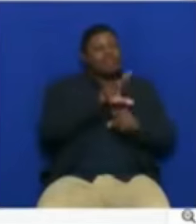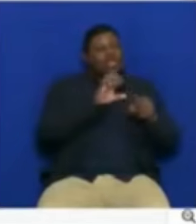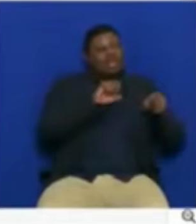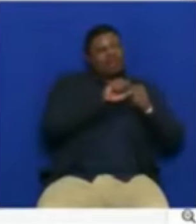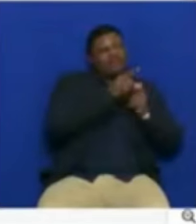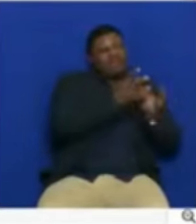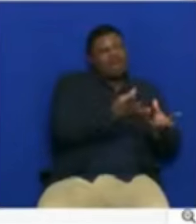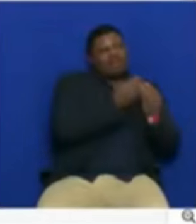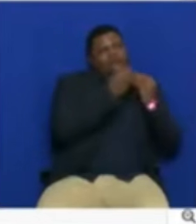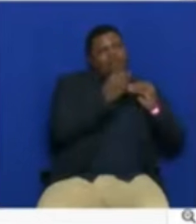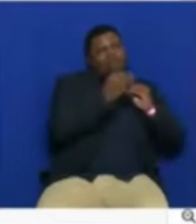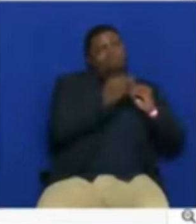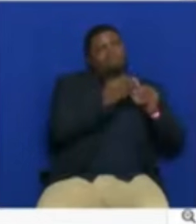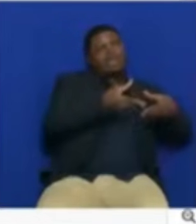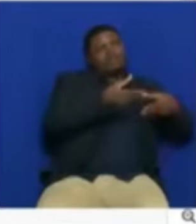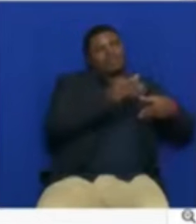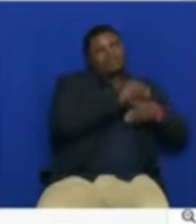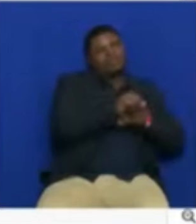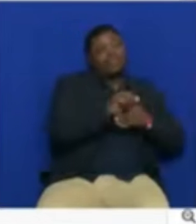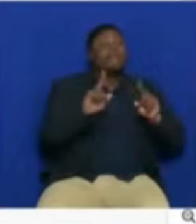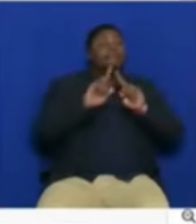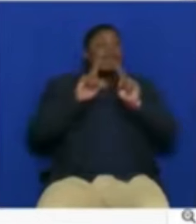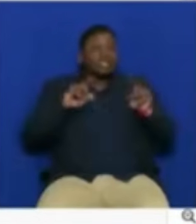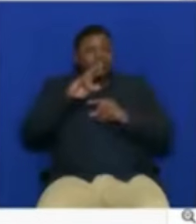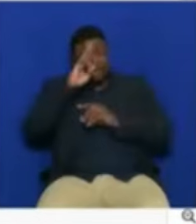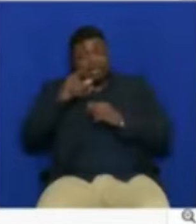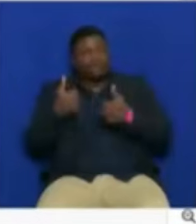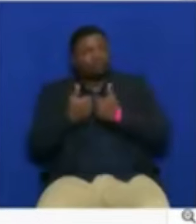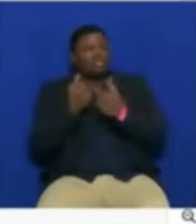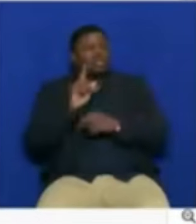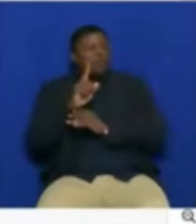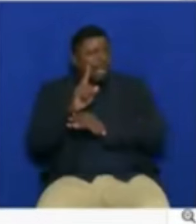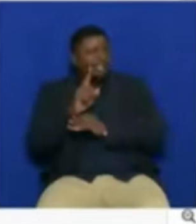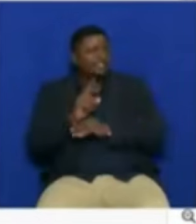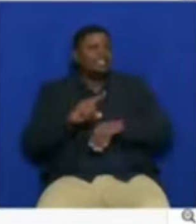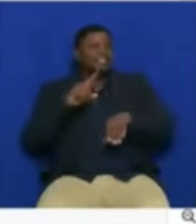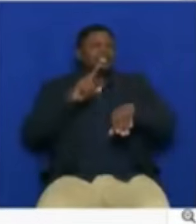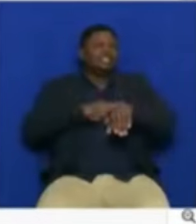of our timeline. And at the top, under 4,